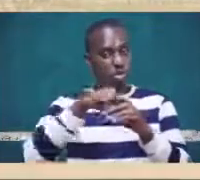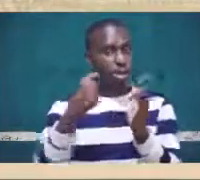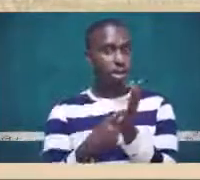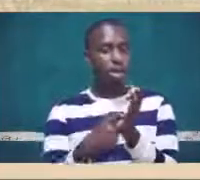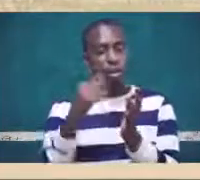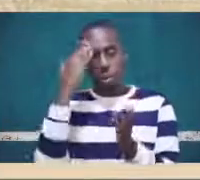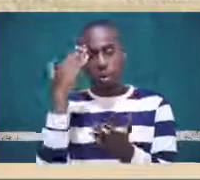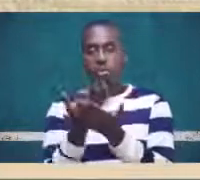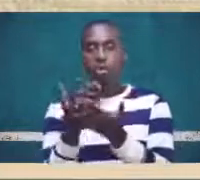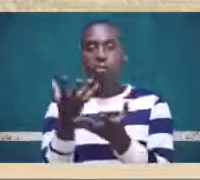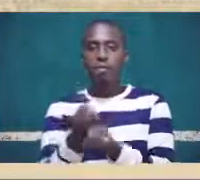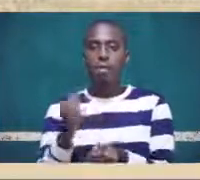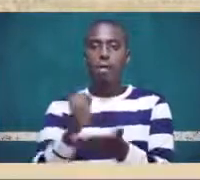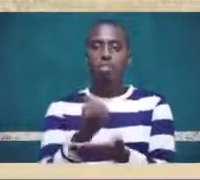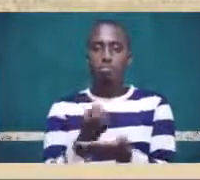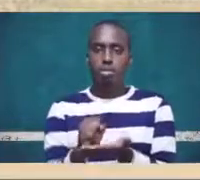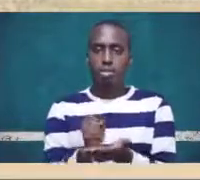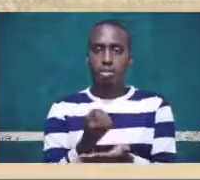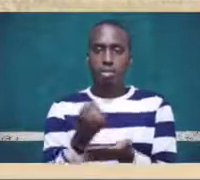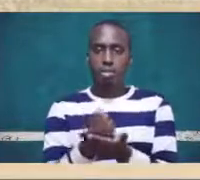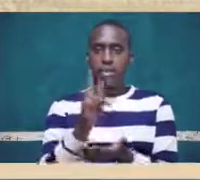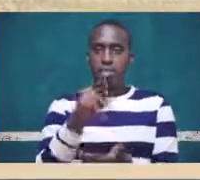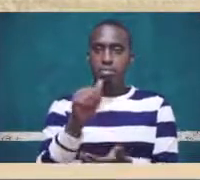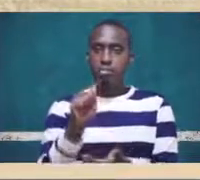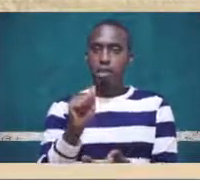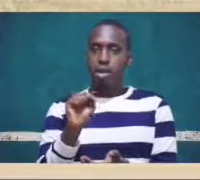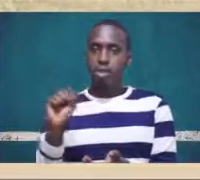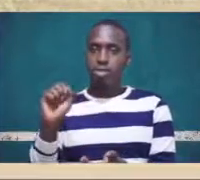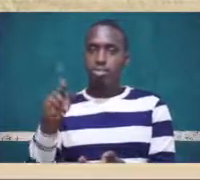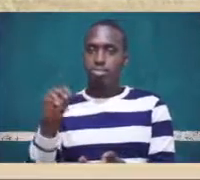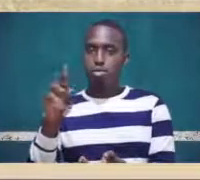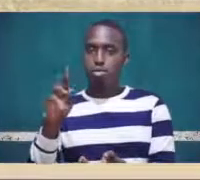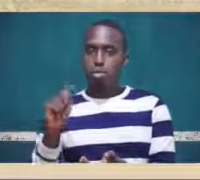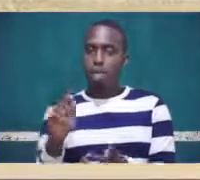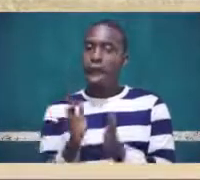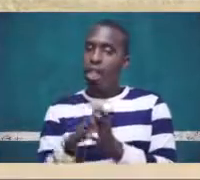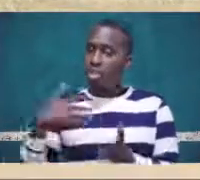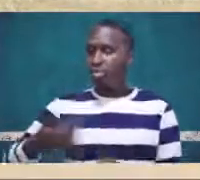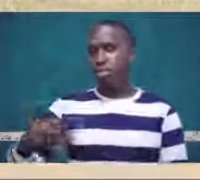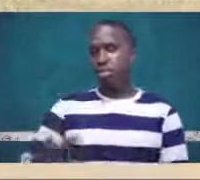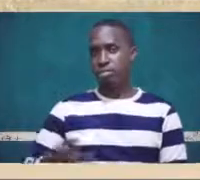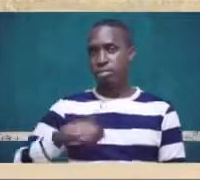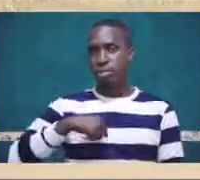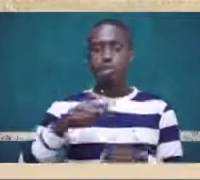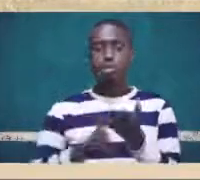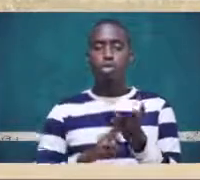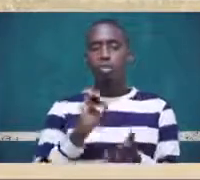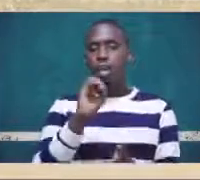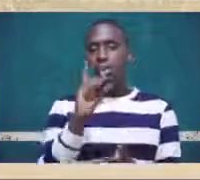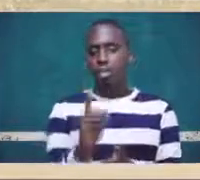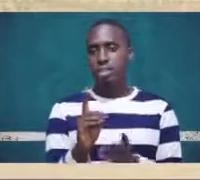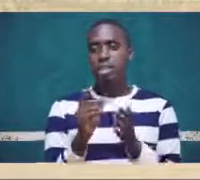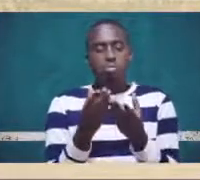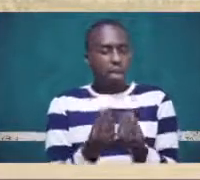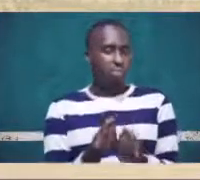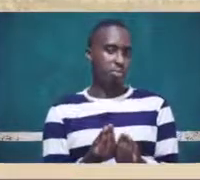it required you to have a passport. And acquiring a passport, it is expensive. Now, we are using IDs, which becomes